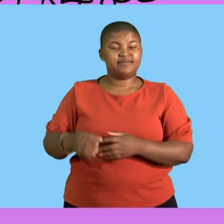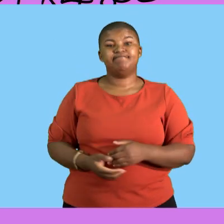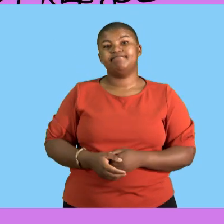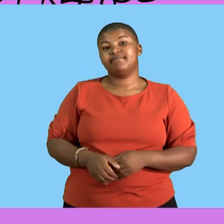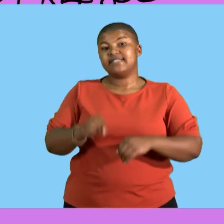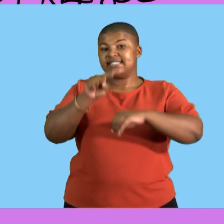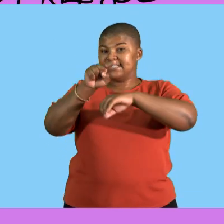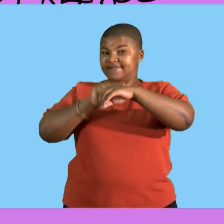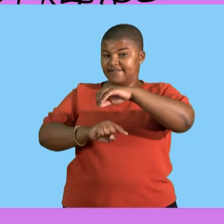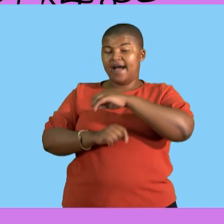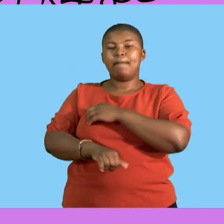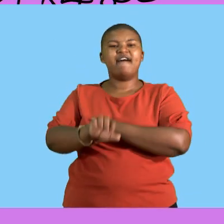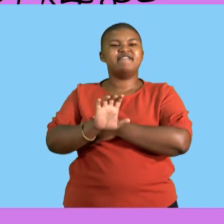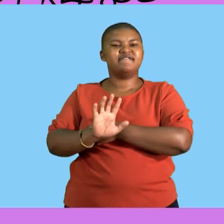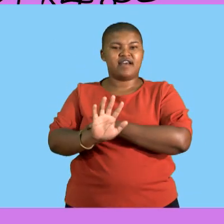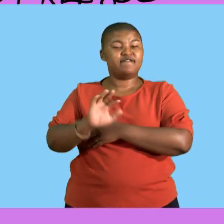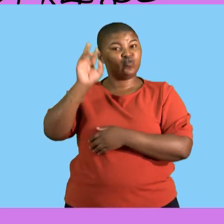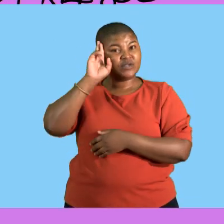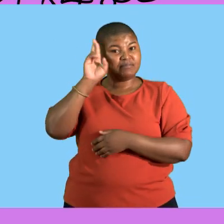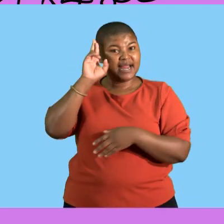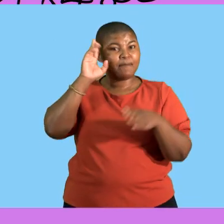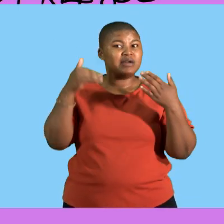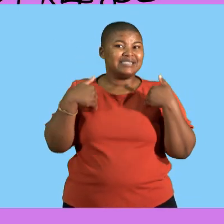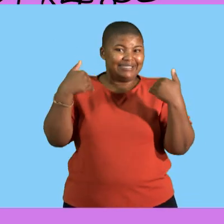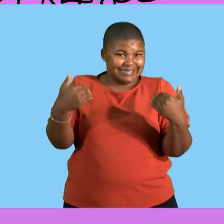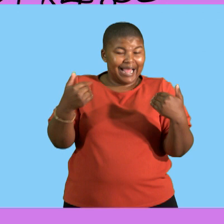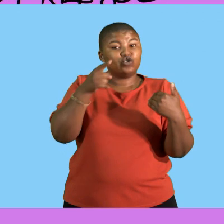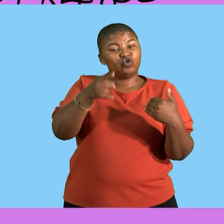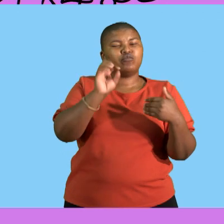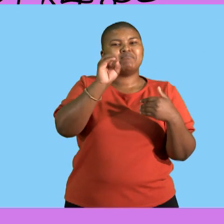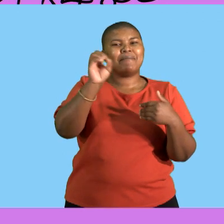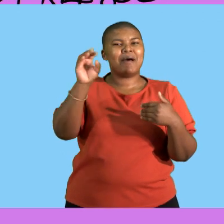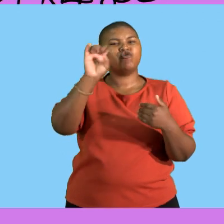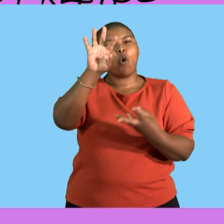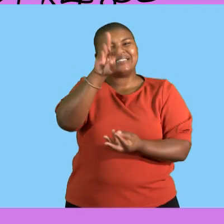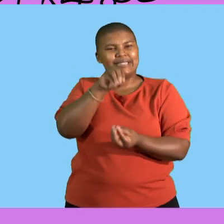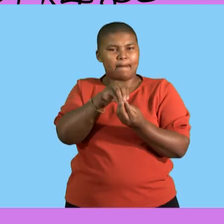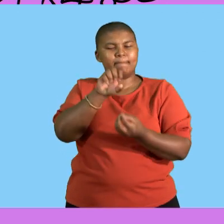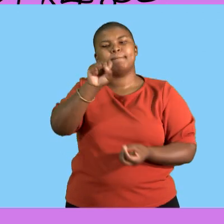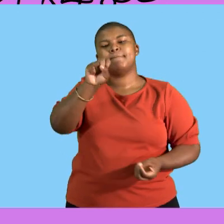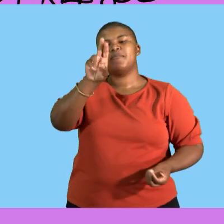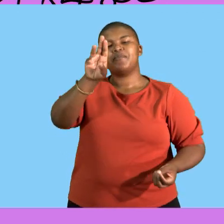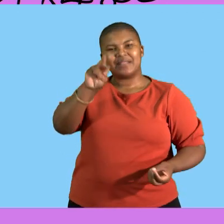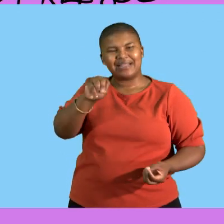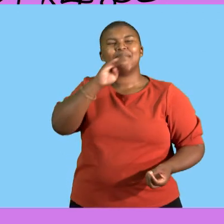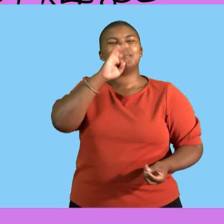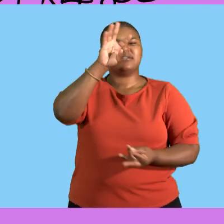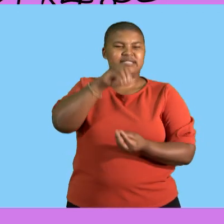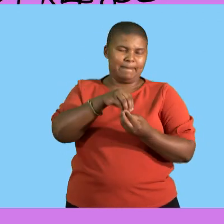Divide by 5, because we have started by working out your sum. Now,